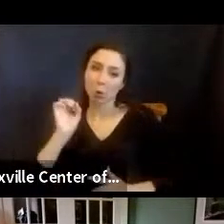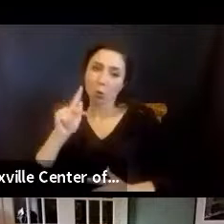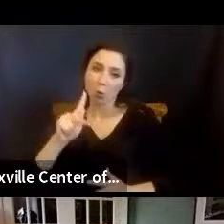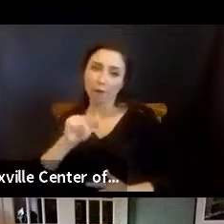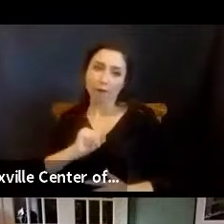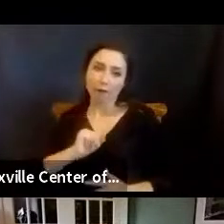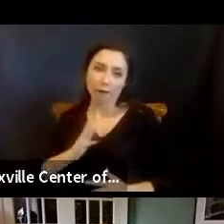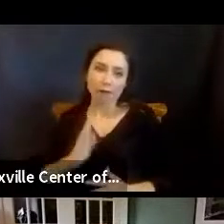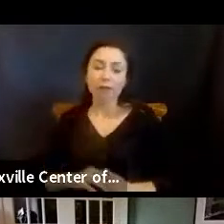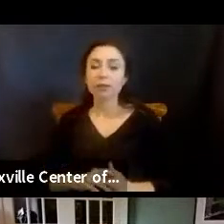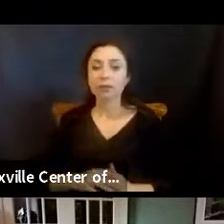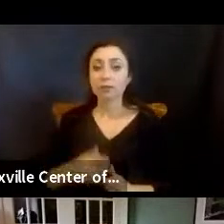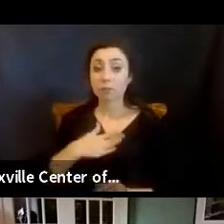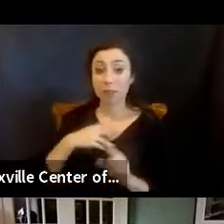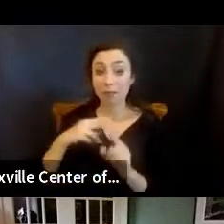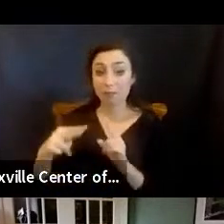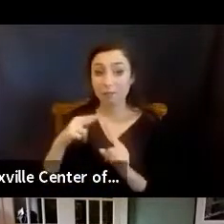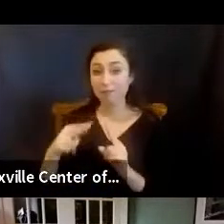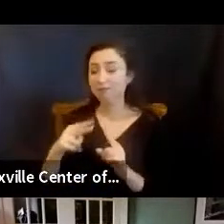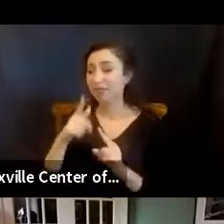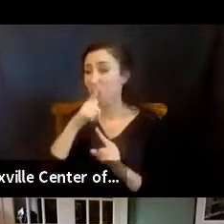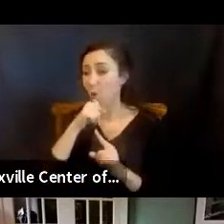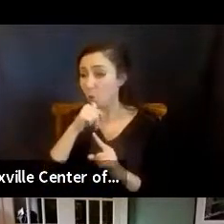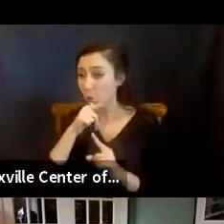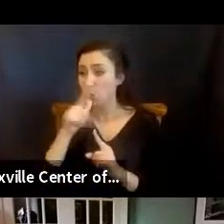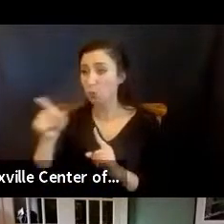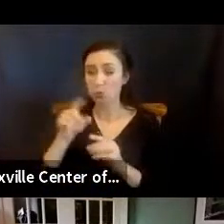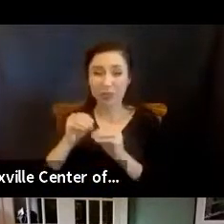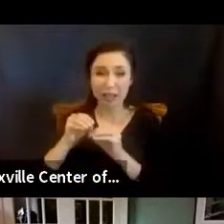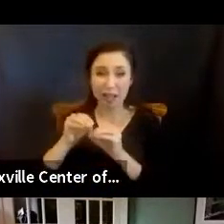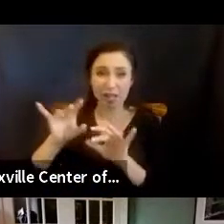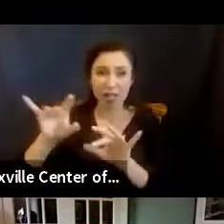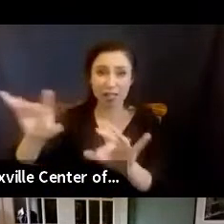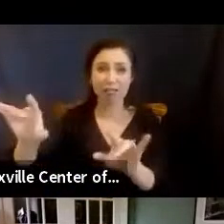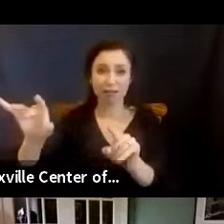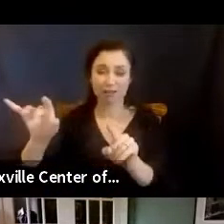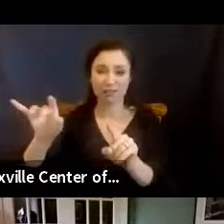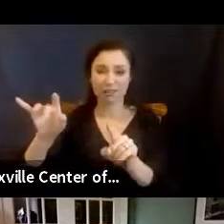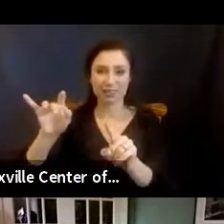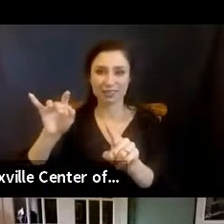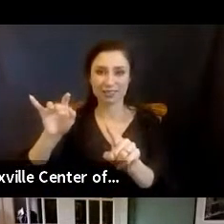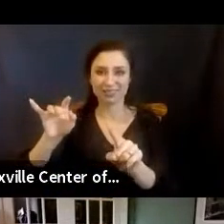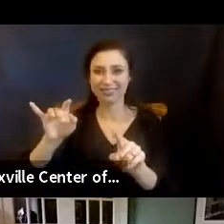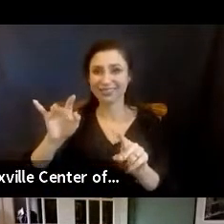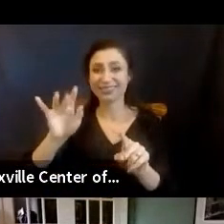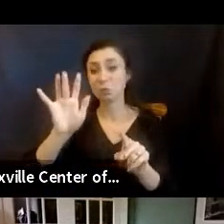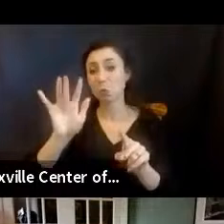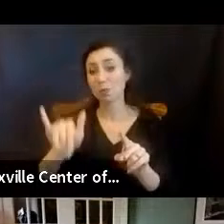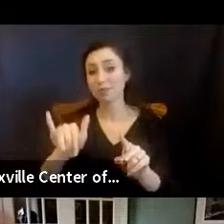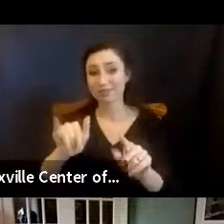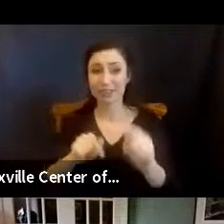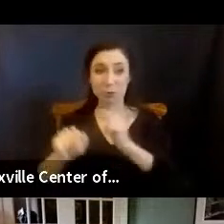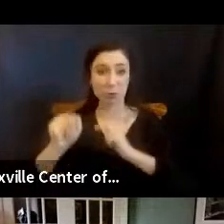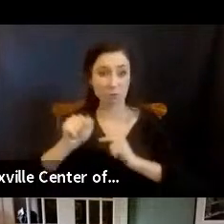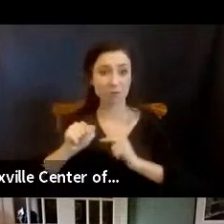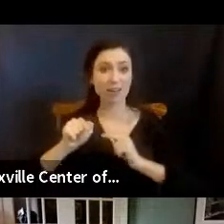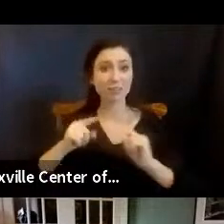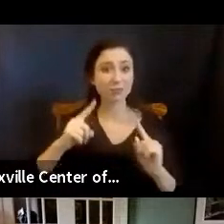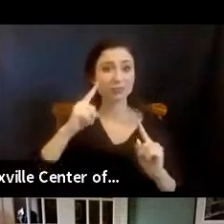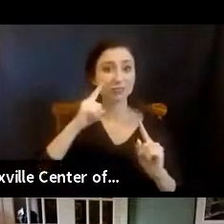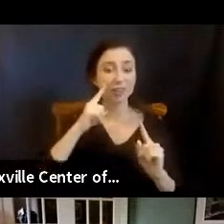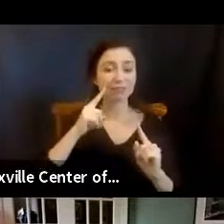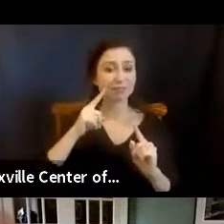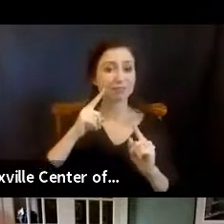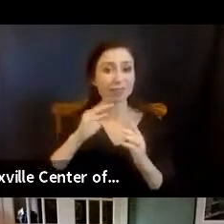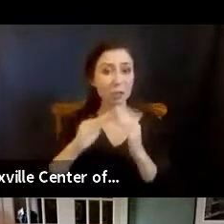standpoint, who that then gets spread to. And that gets back to the whole thought about, community masks are